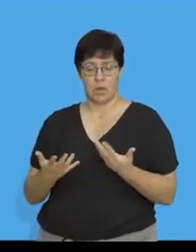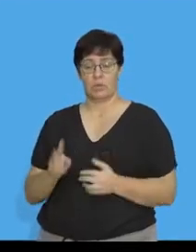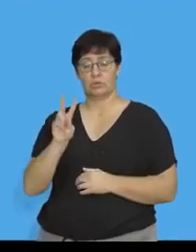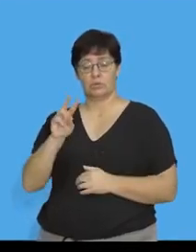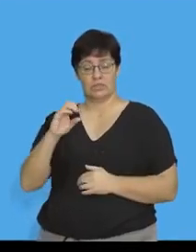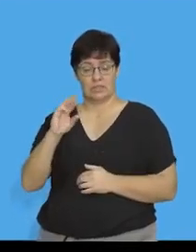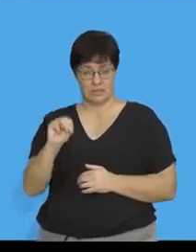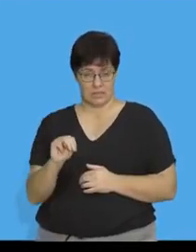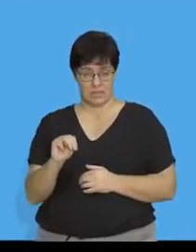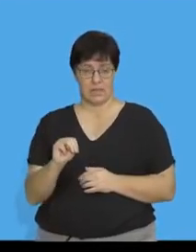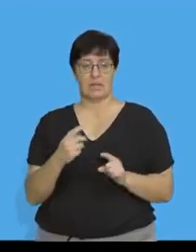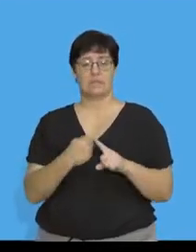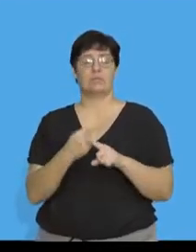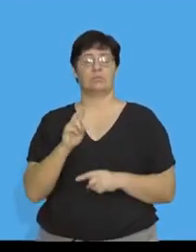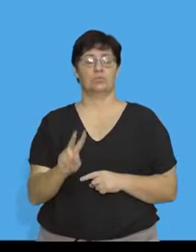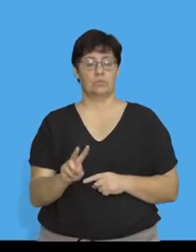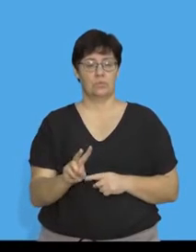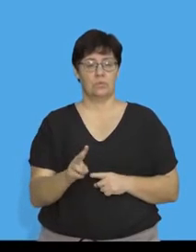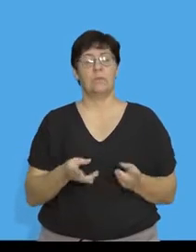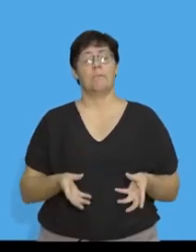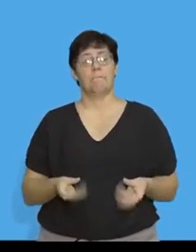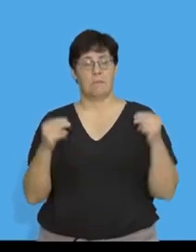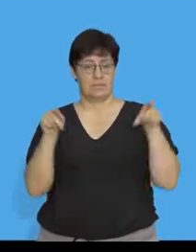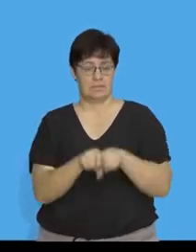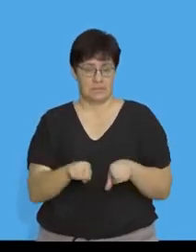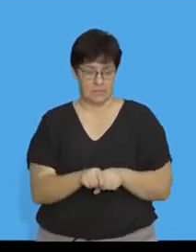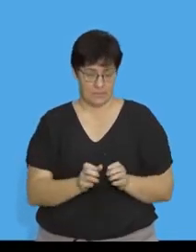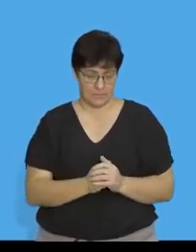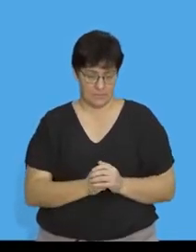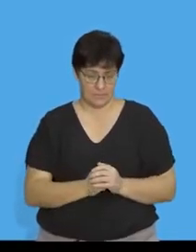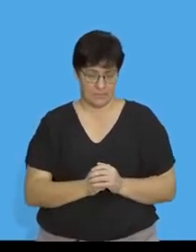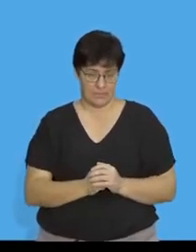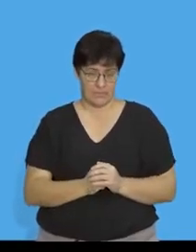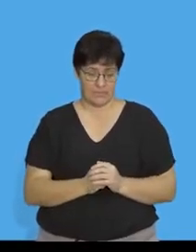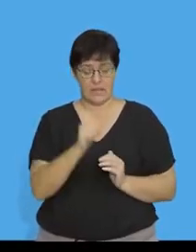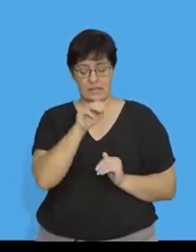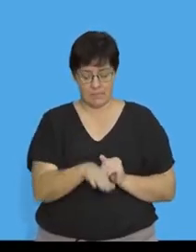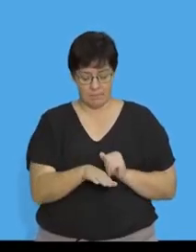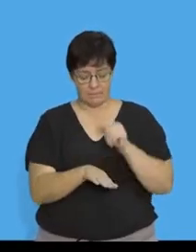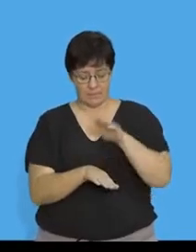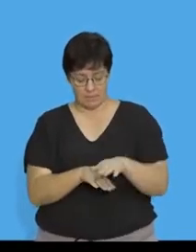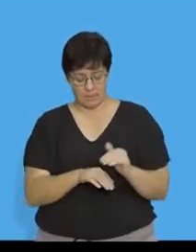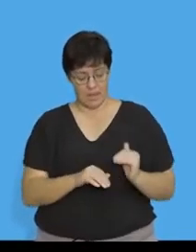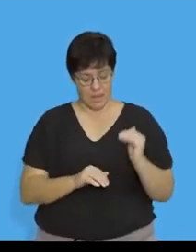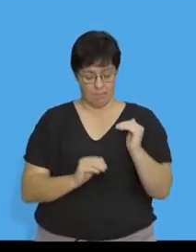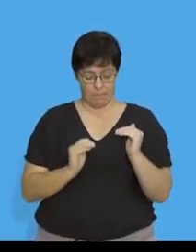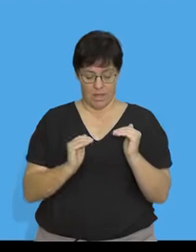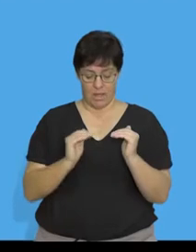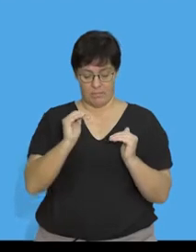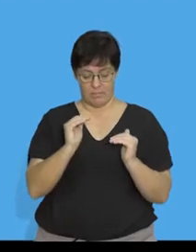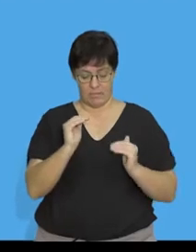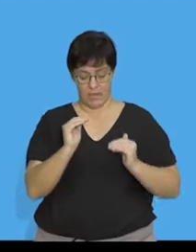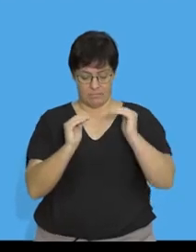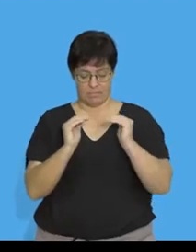at this decrease, and I'm going to say, let's divide this by 2. Could also say multiply by a half, but